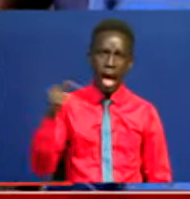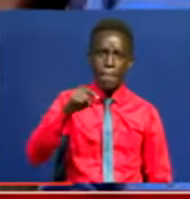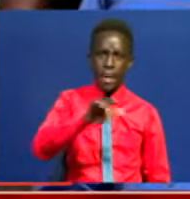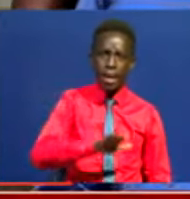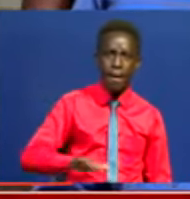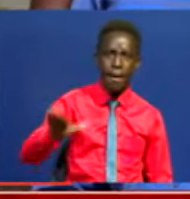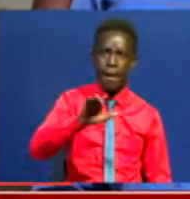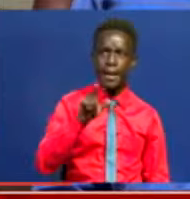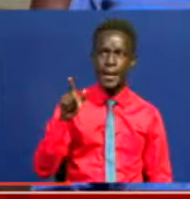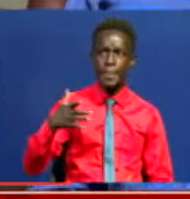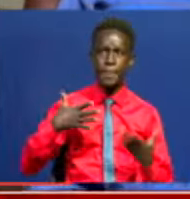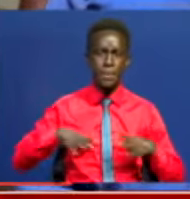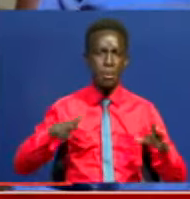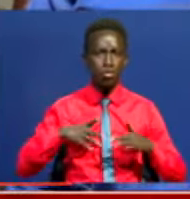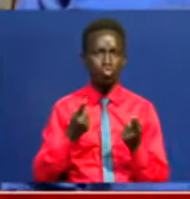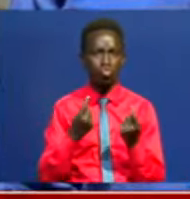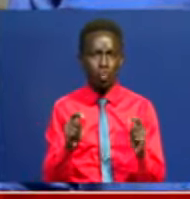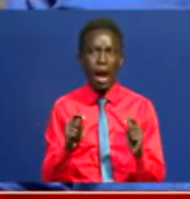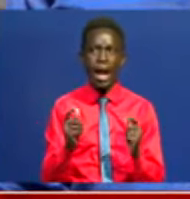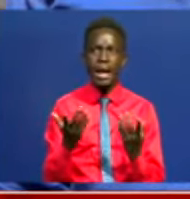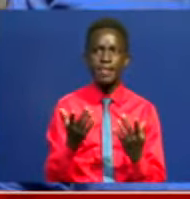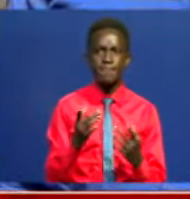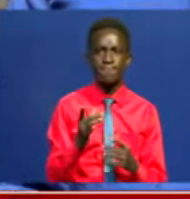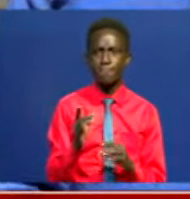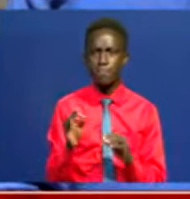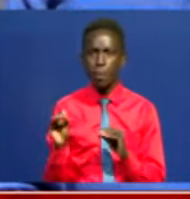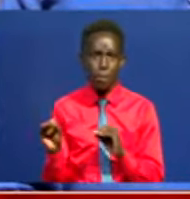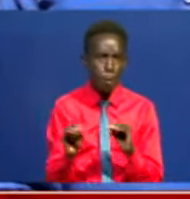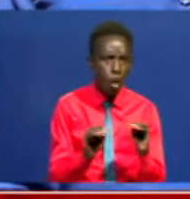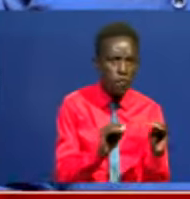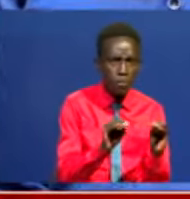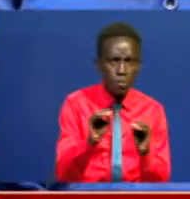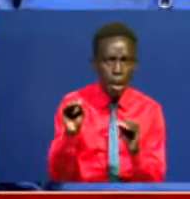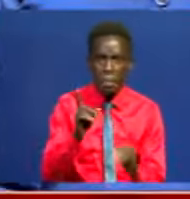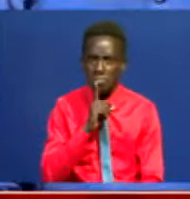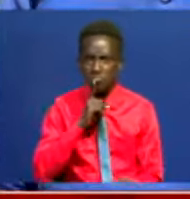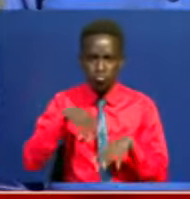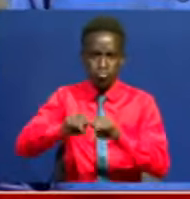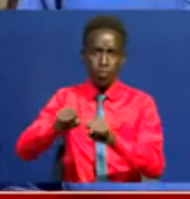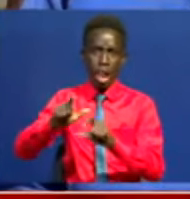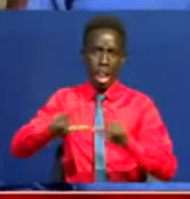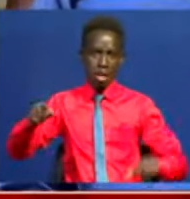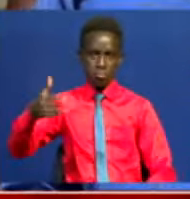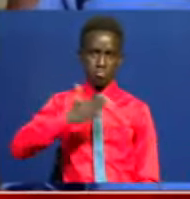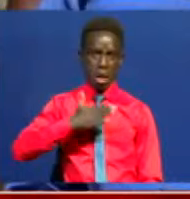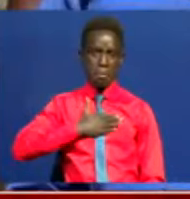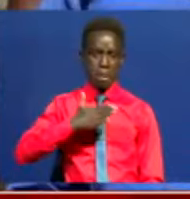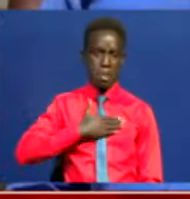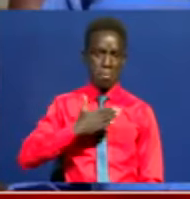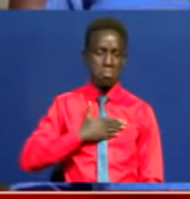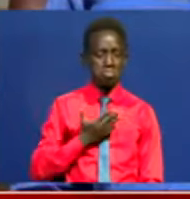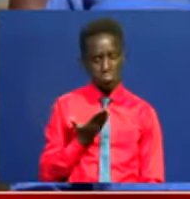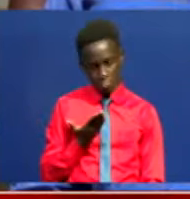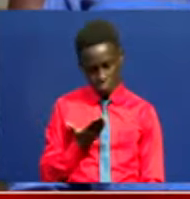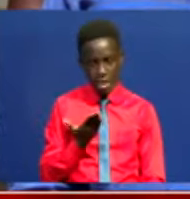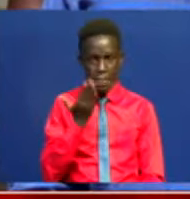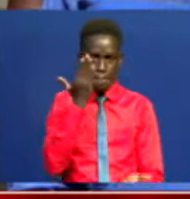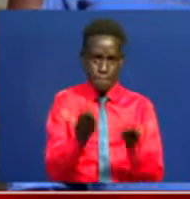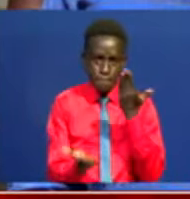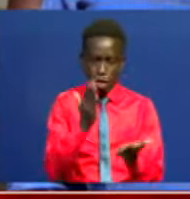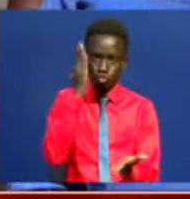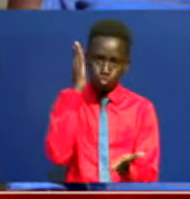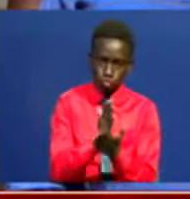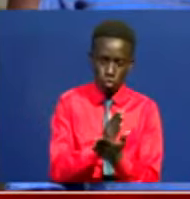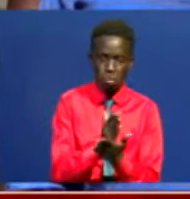and trying to move around claiming that this land belongs to them. And so it could be true. It is actually